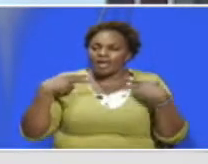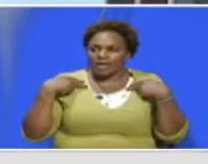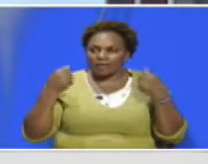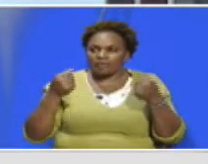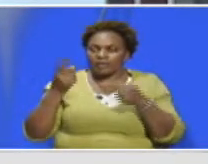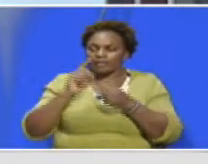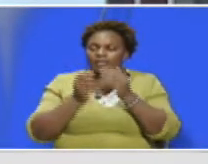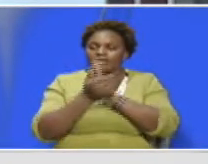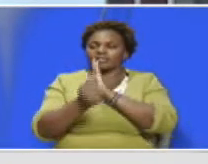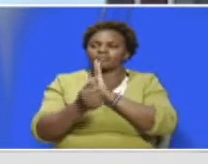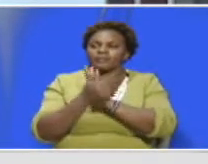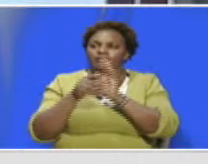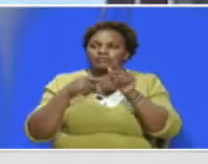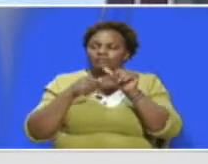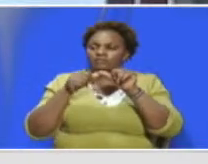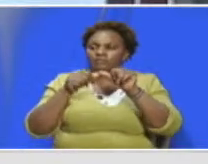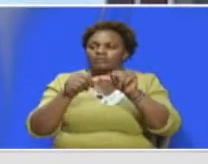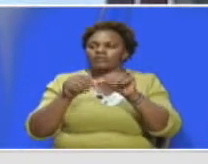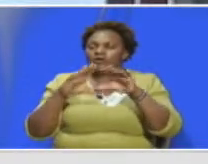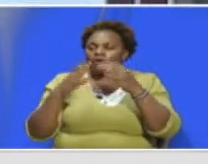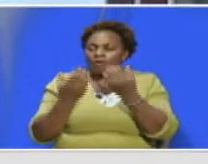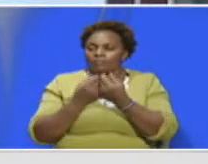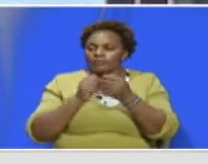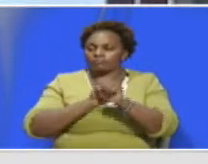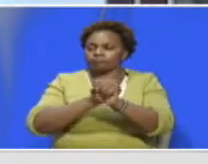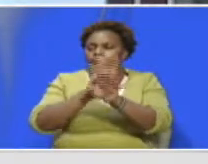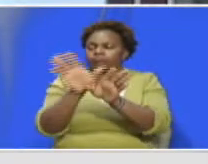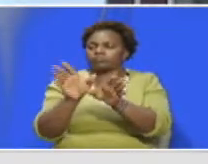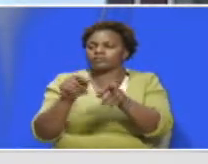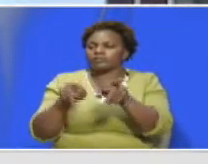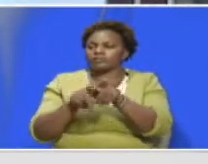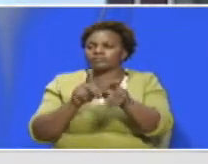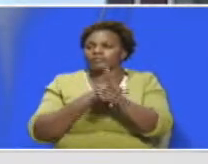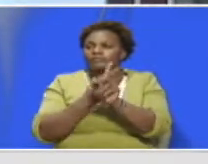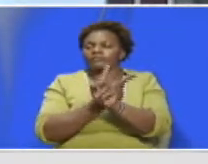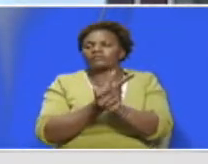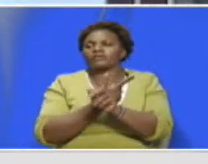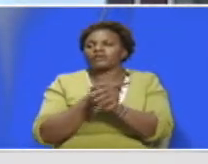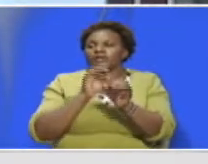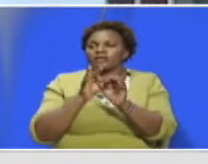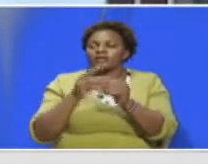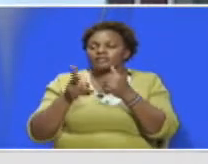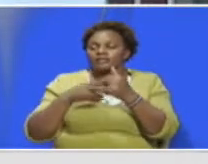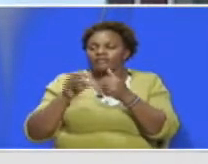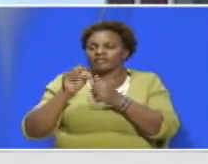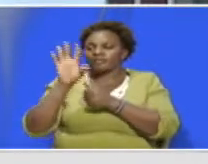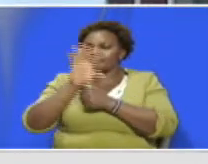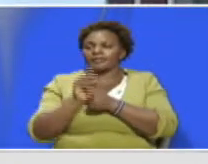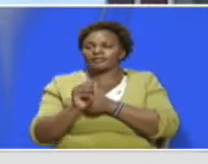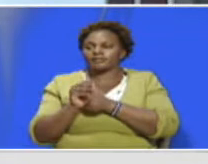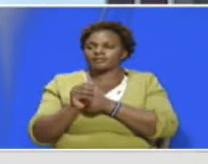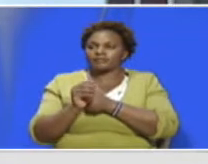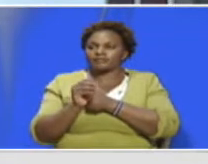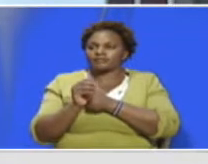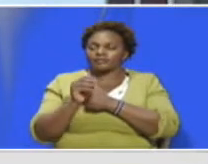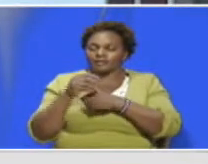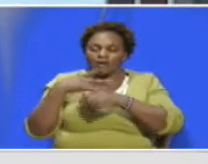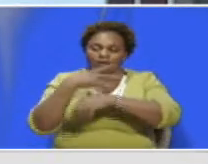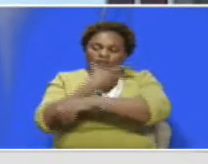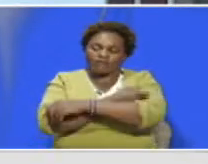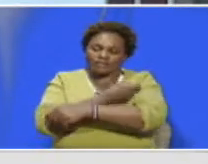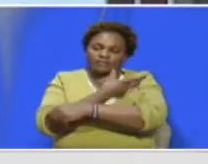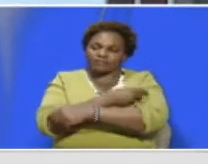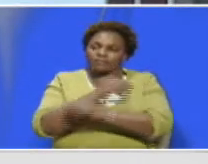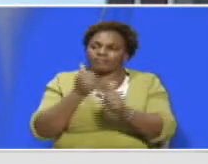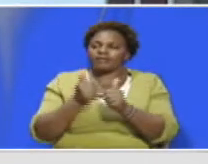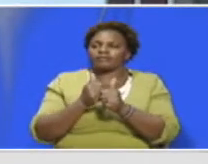of continued community transmission and emergence of variants as long as 70% of the population is not vaccinated.